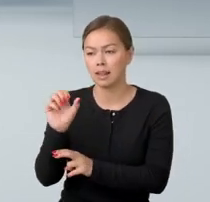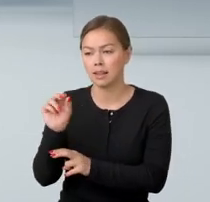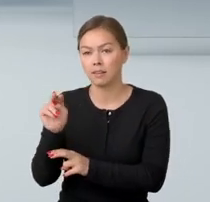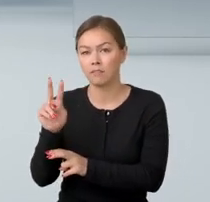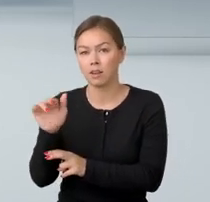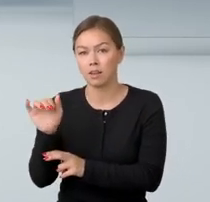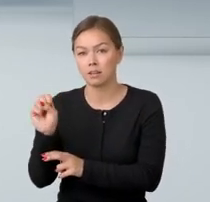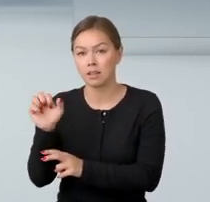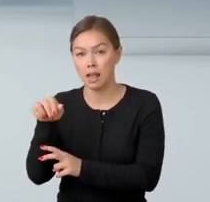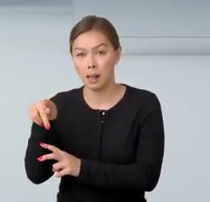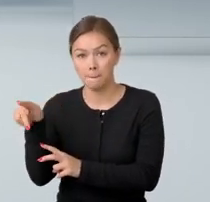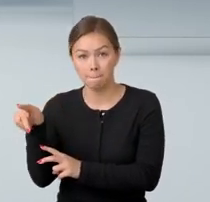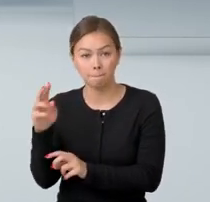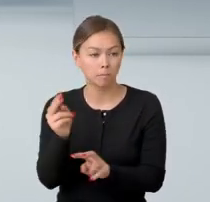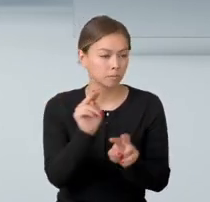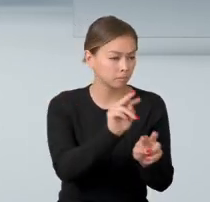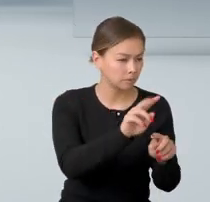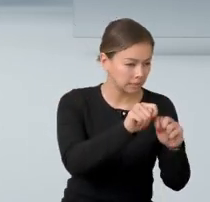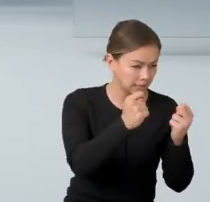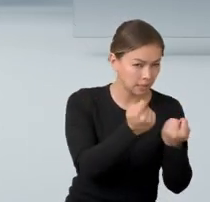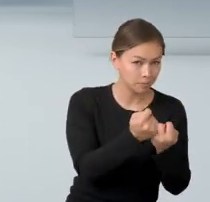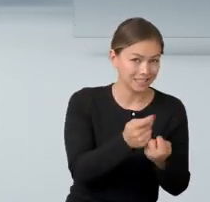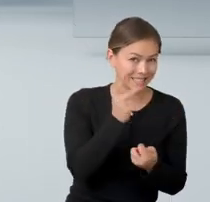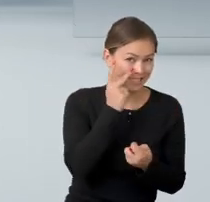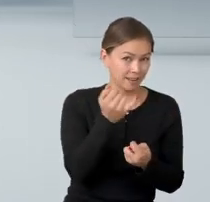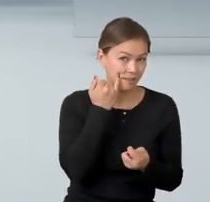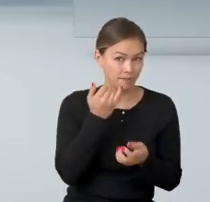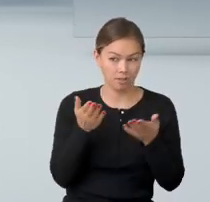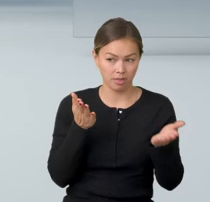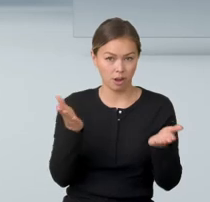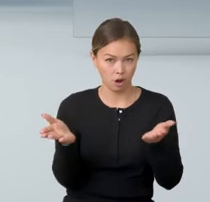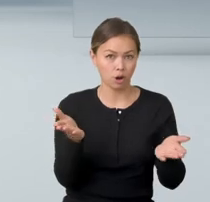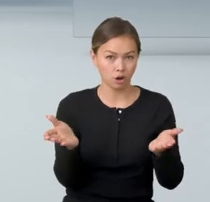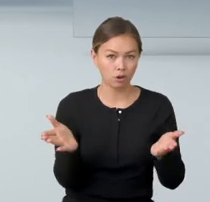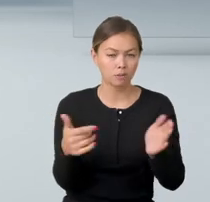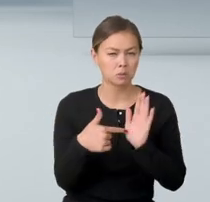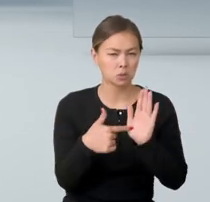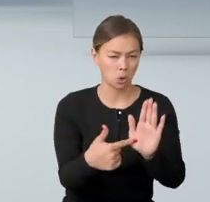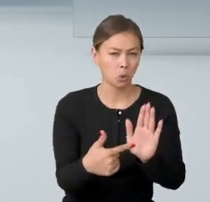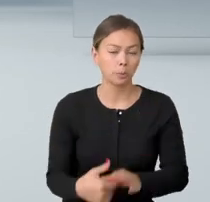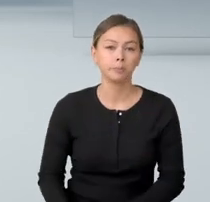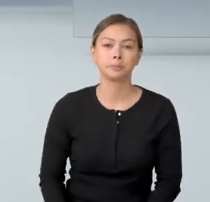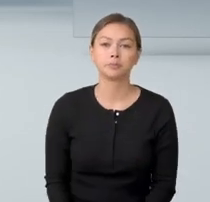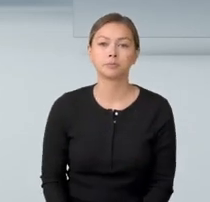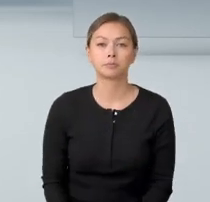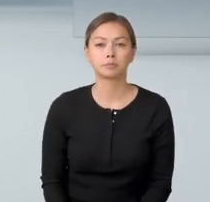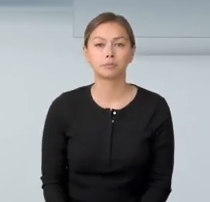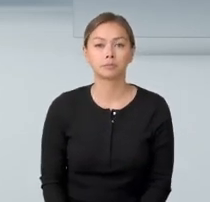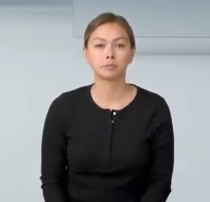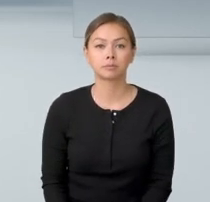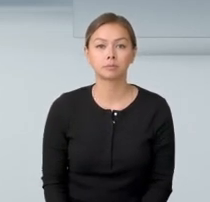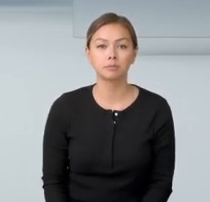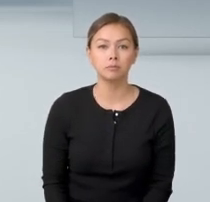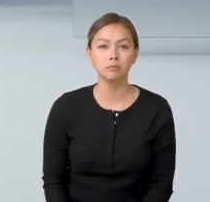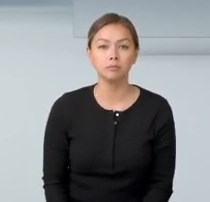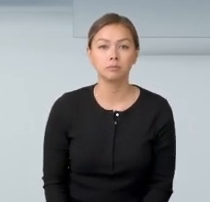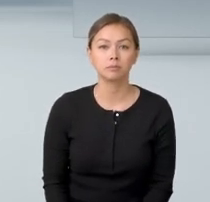if in the canvas app with Microsoft teams if everything is there